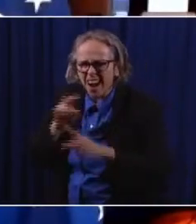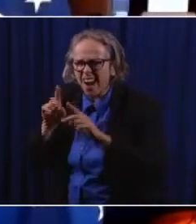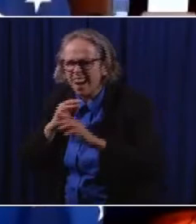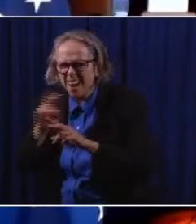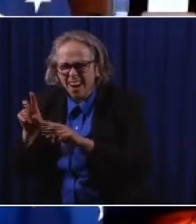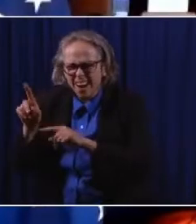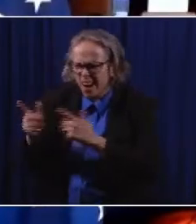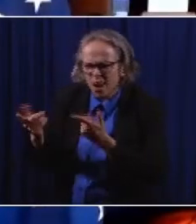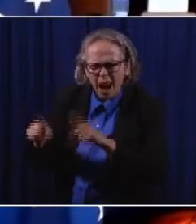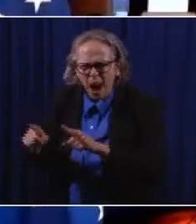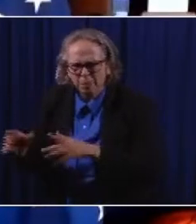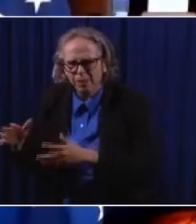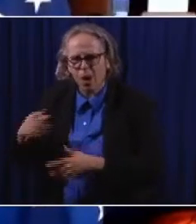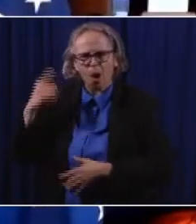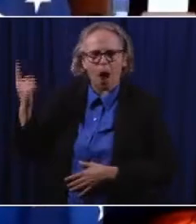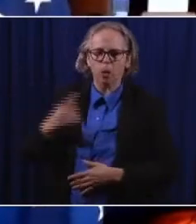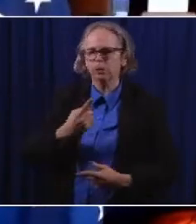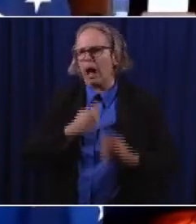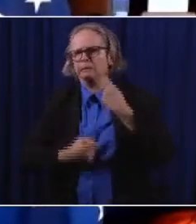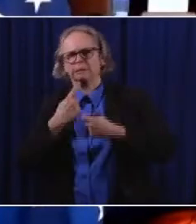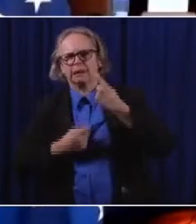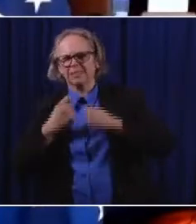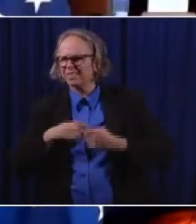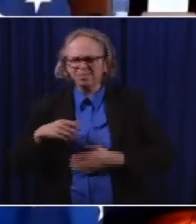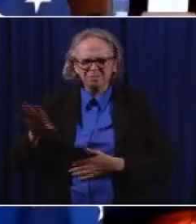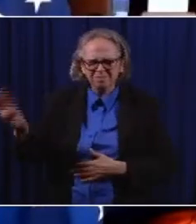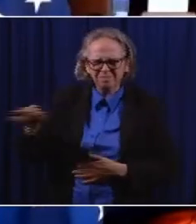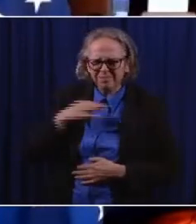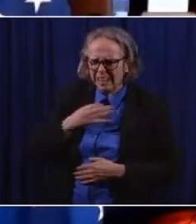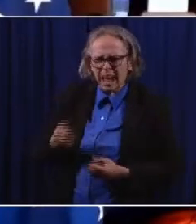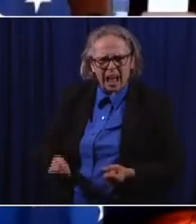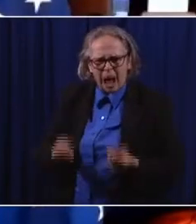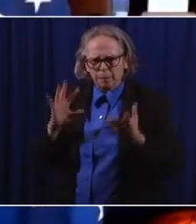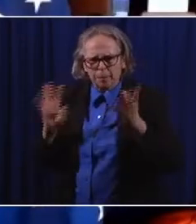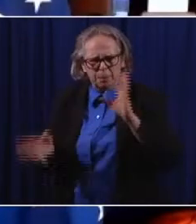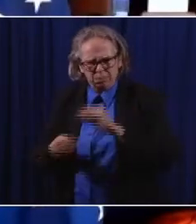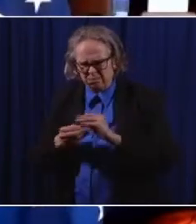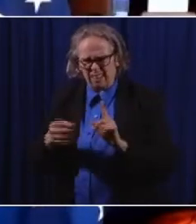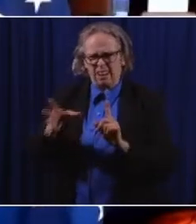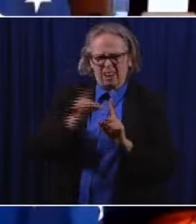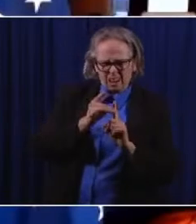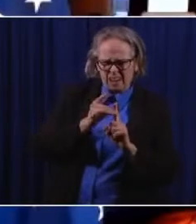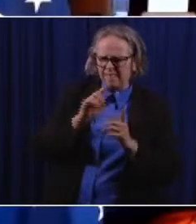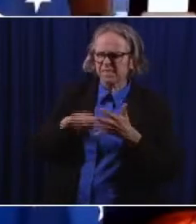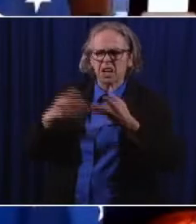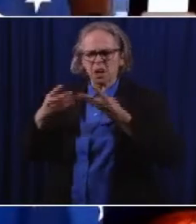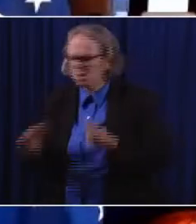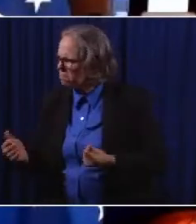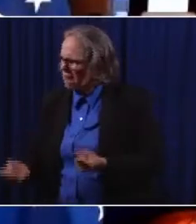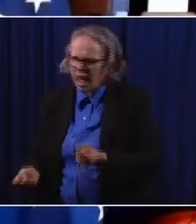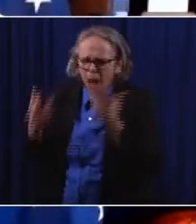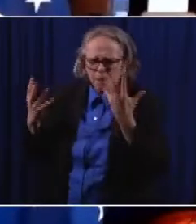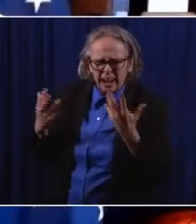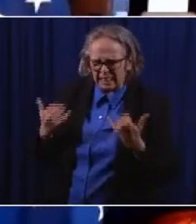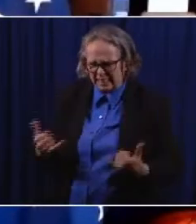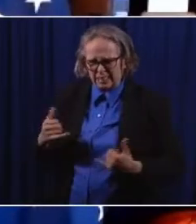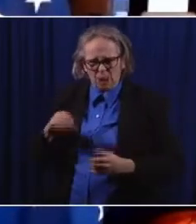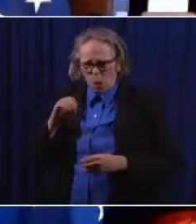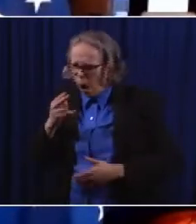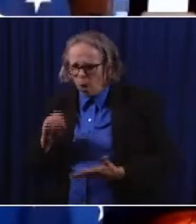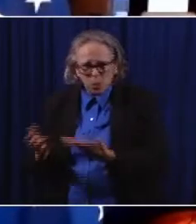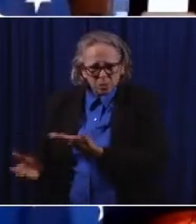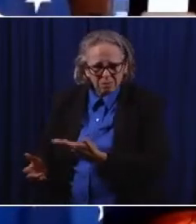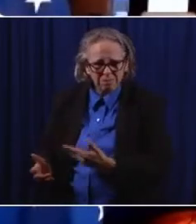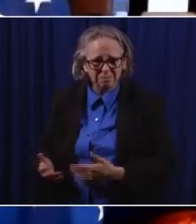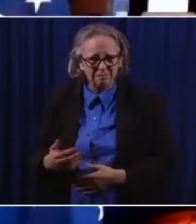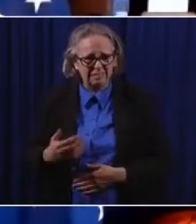ask the question, how many people in Ohio have had the virus? I know that this study,